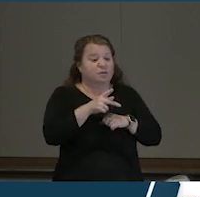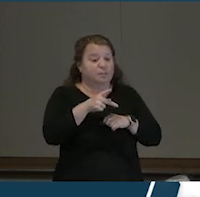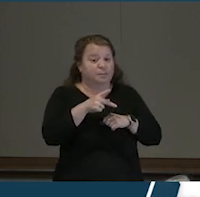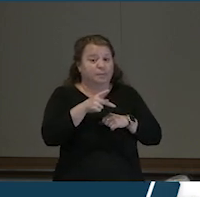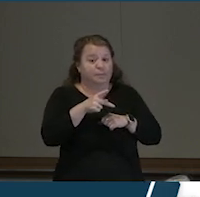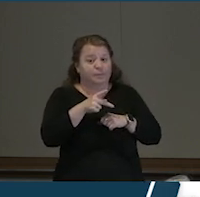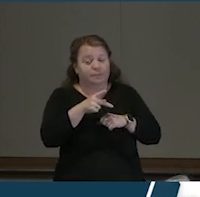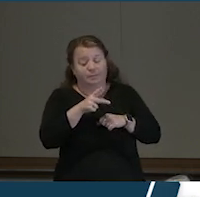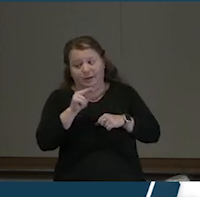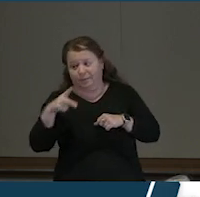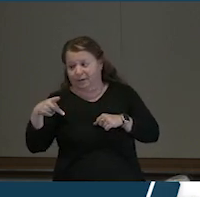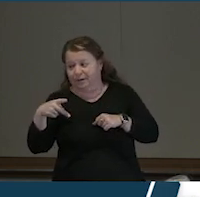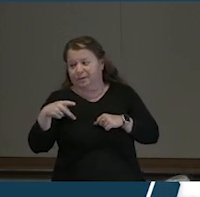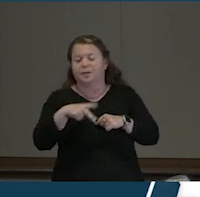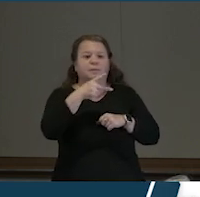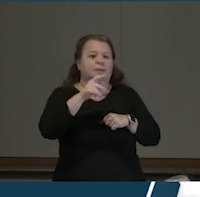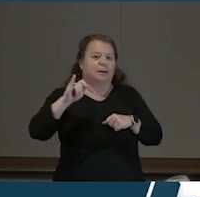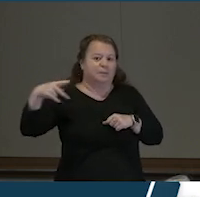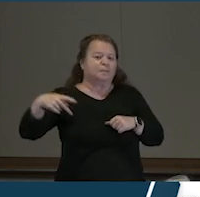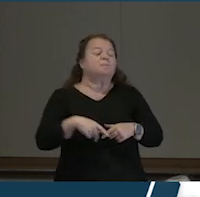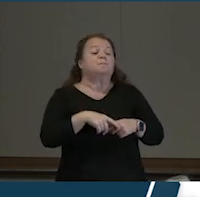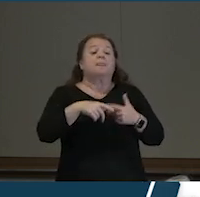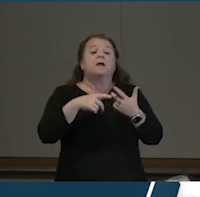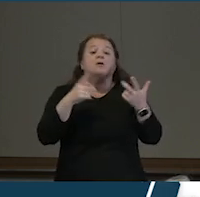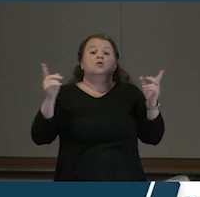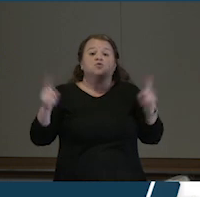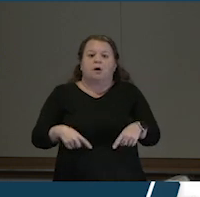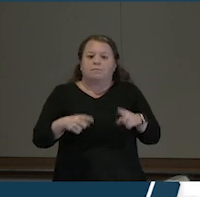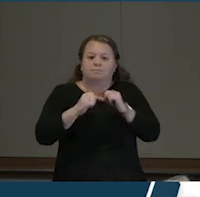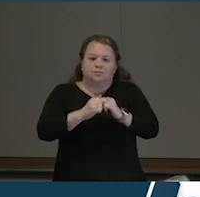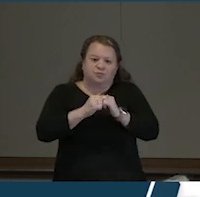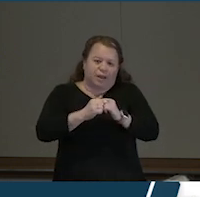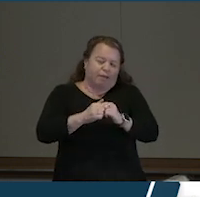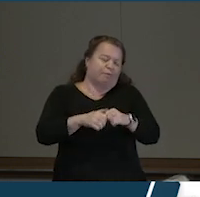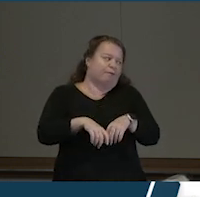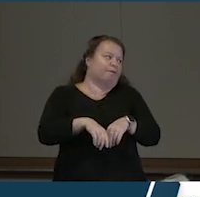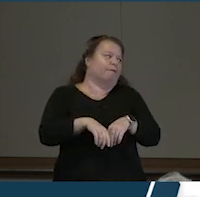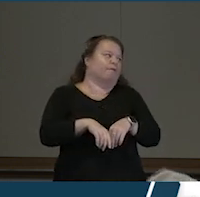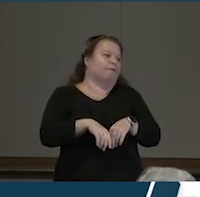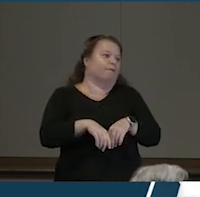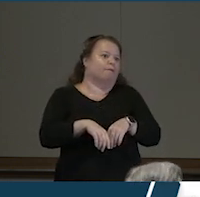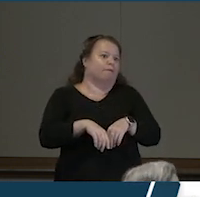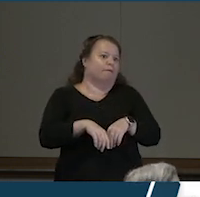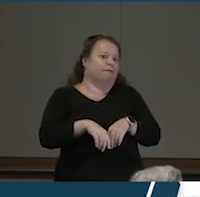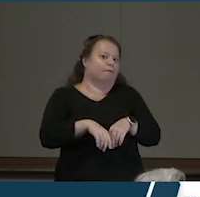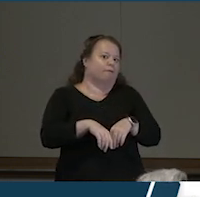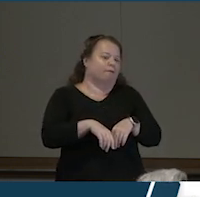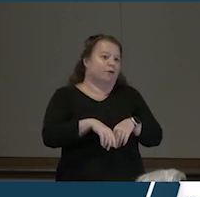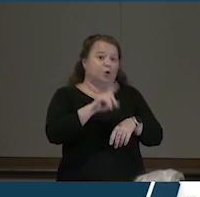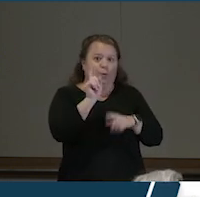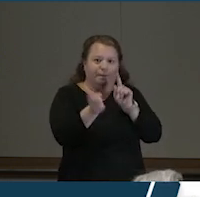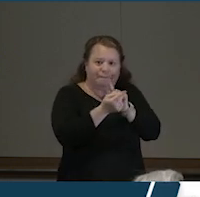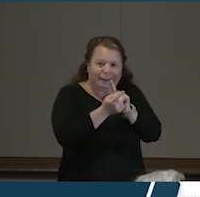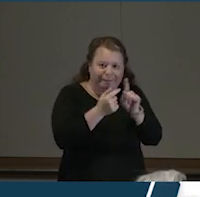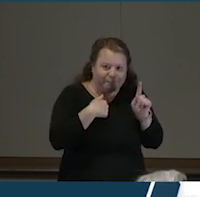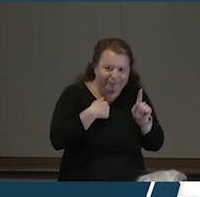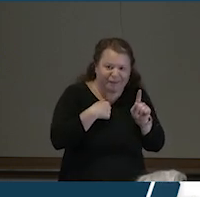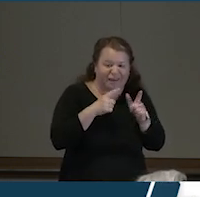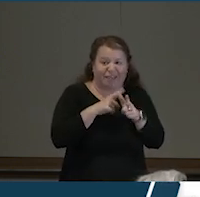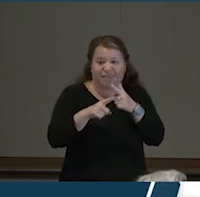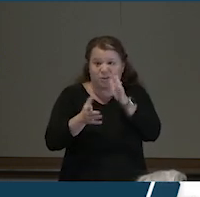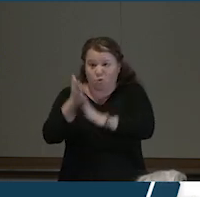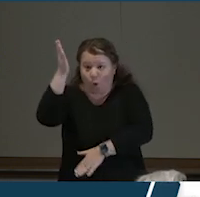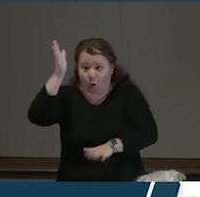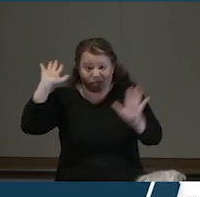the intent is not that you come together, and you spend some time with me and the speakers, and then you just go. We have an alumni